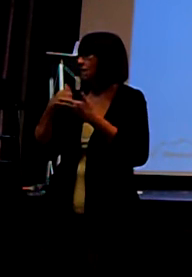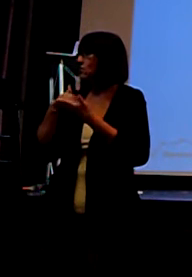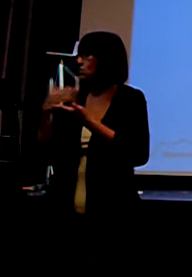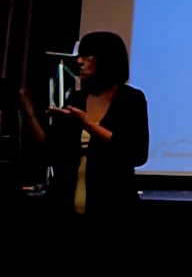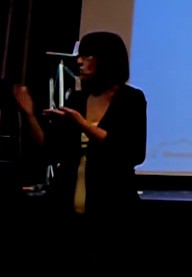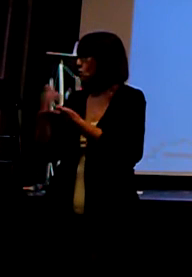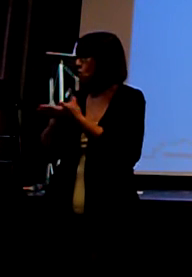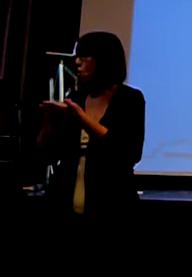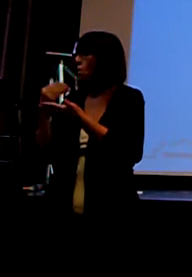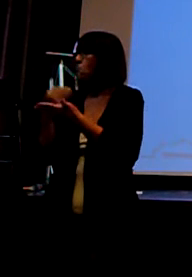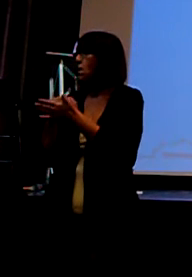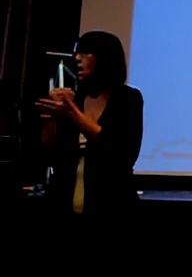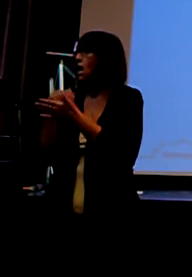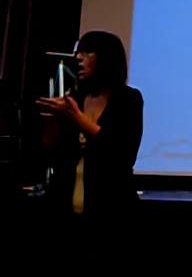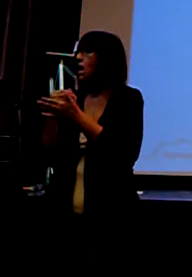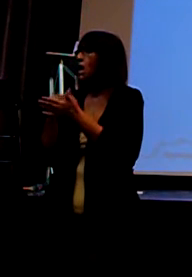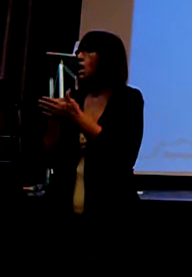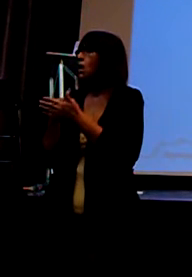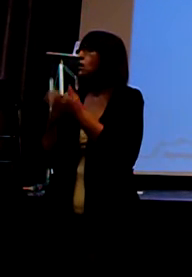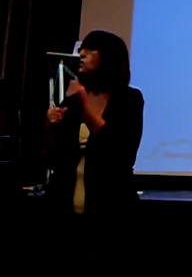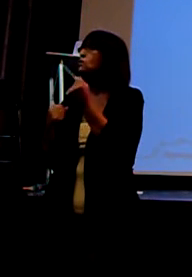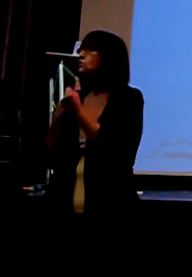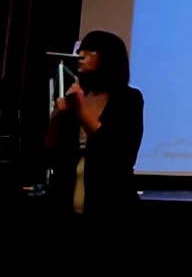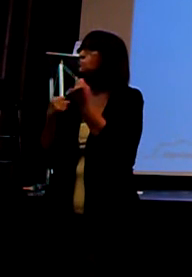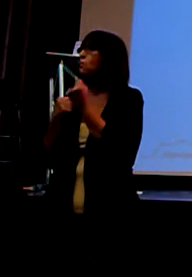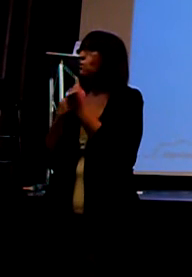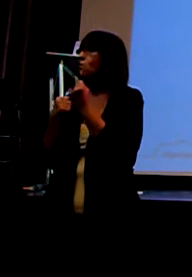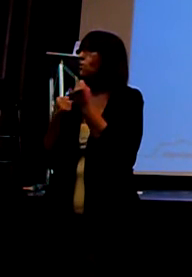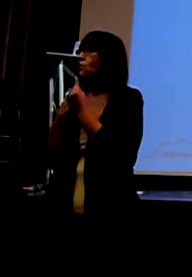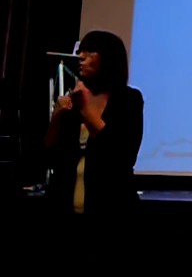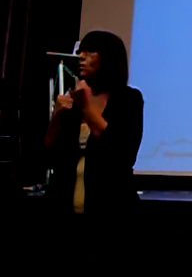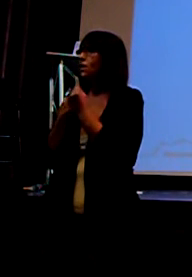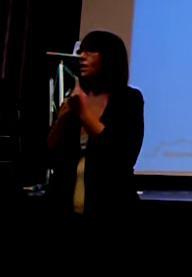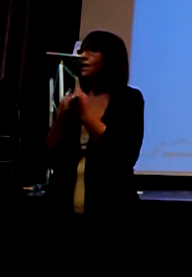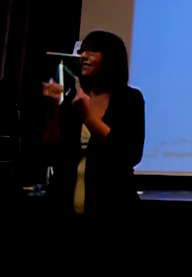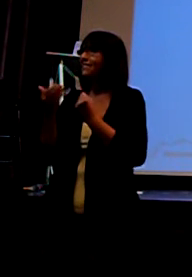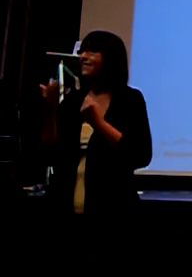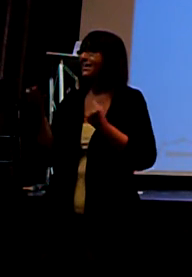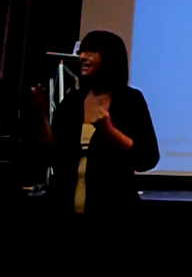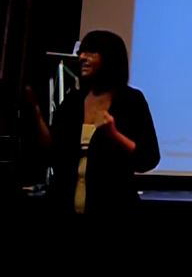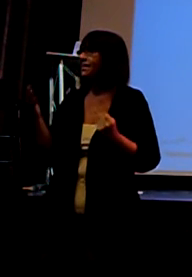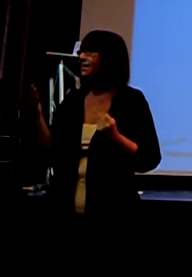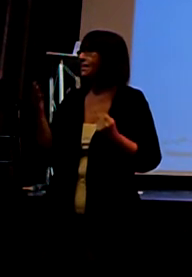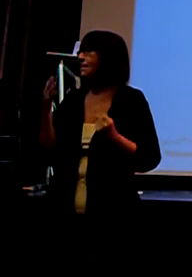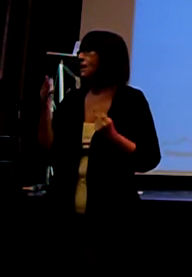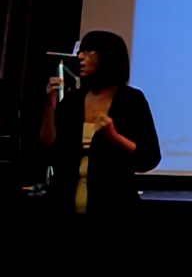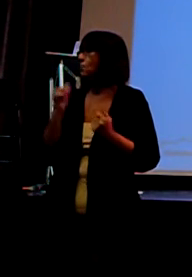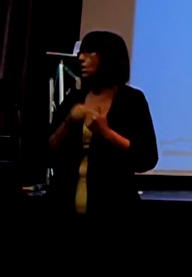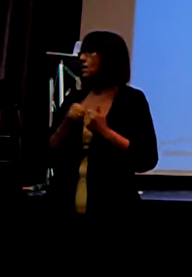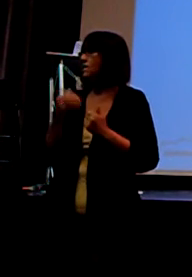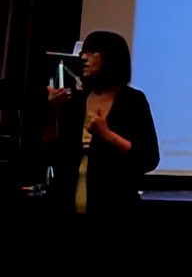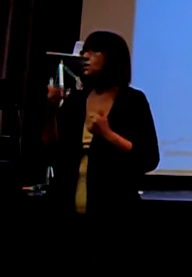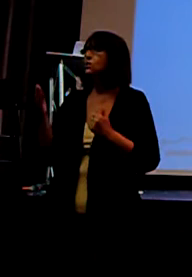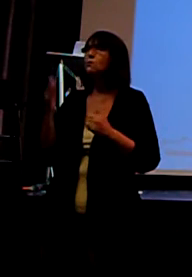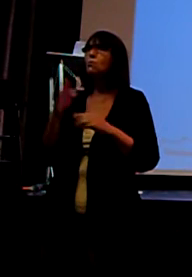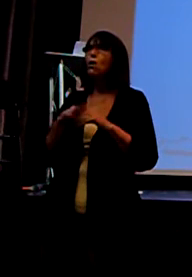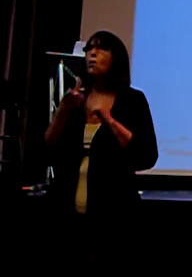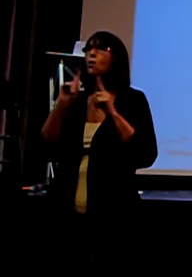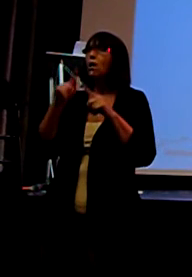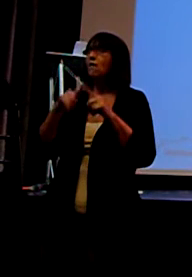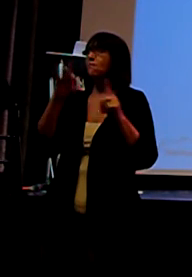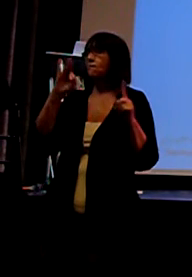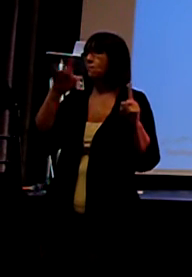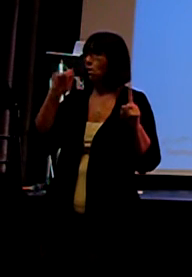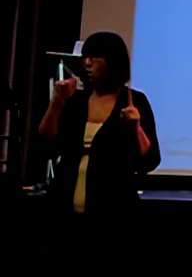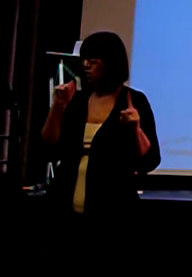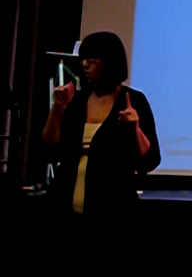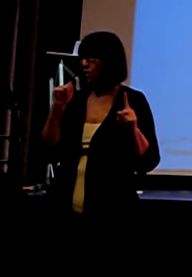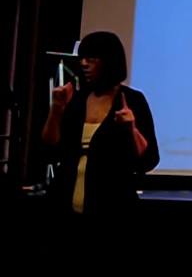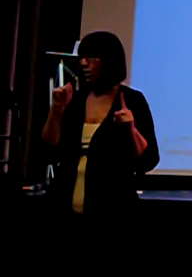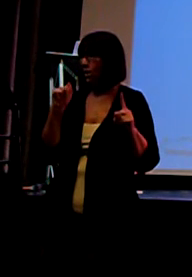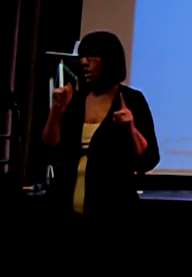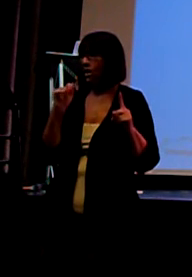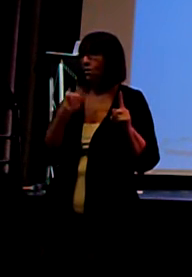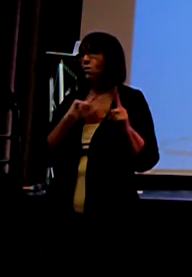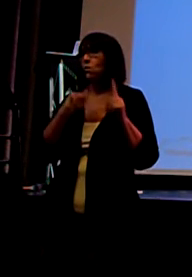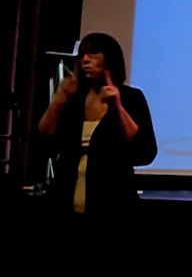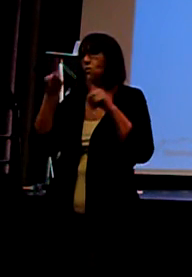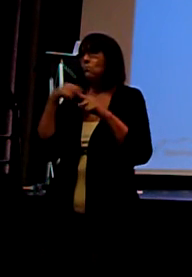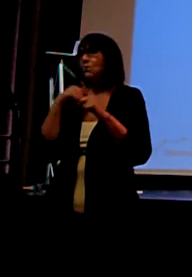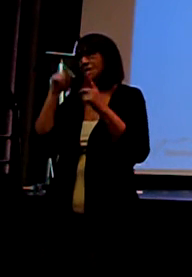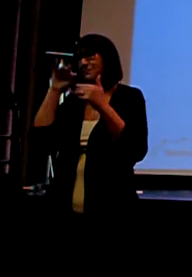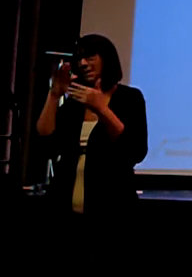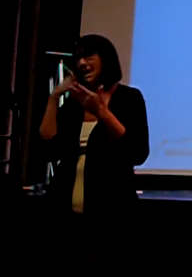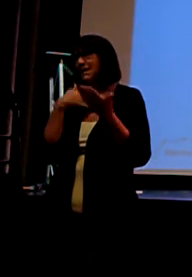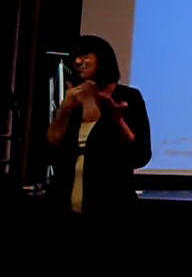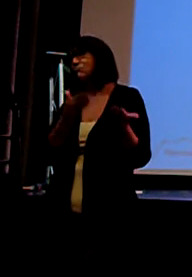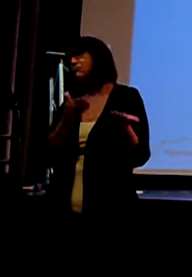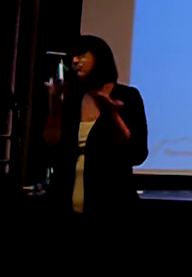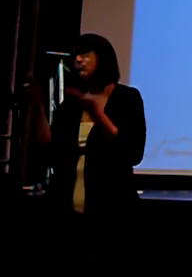the support material with the ships that are going there from Florida. We take them over, so we're expecting to